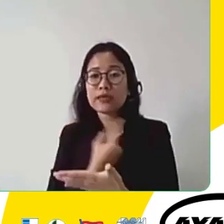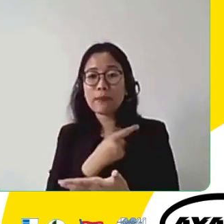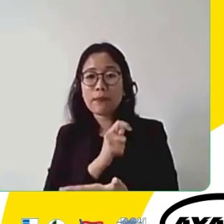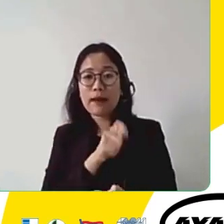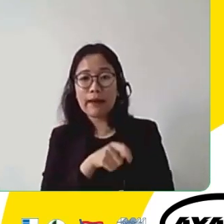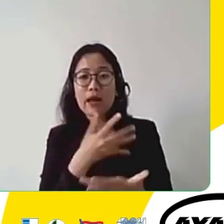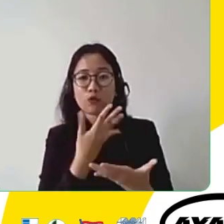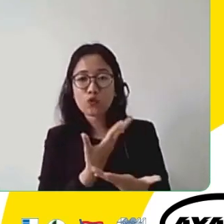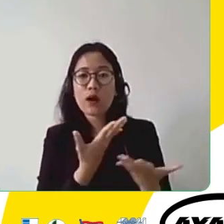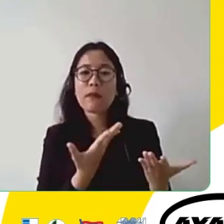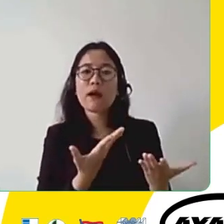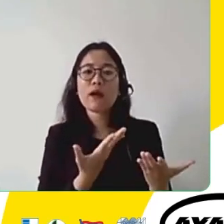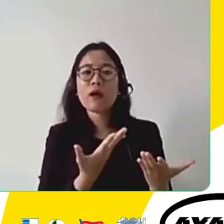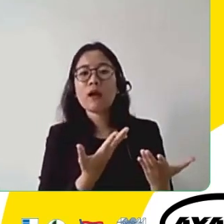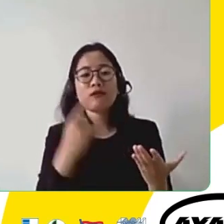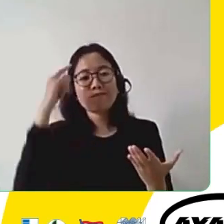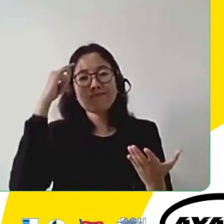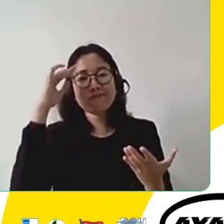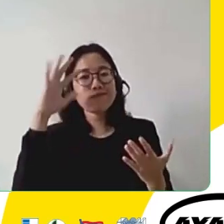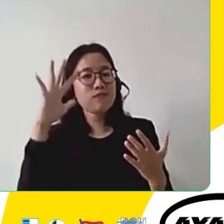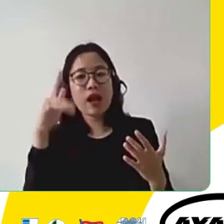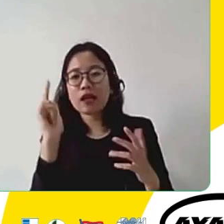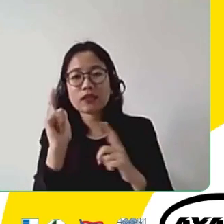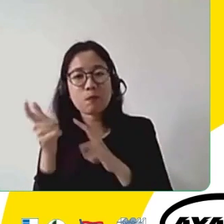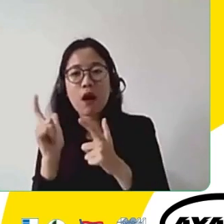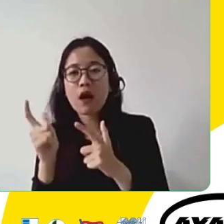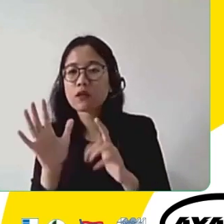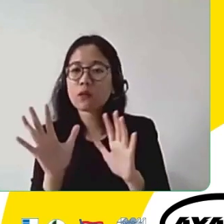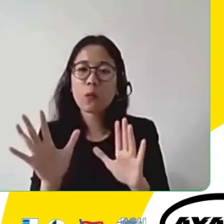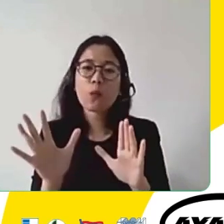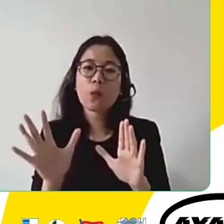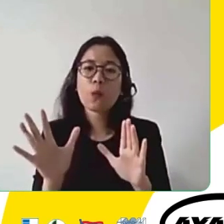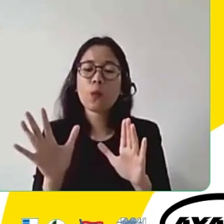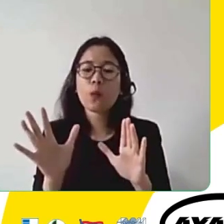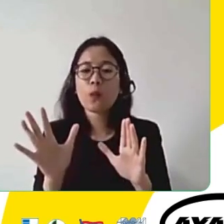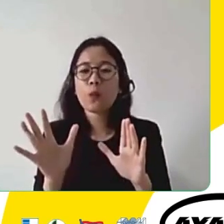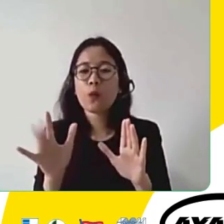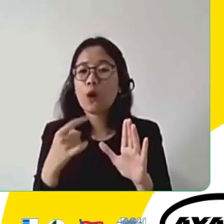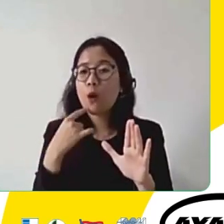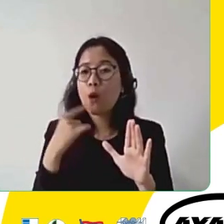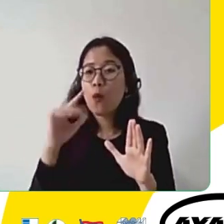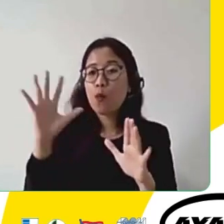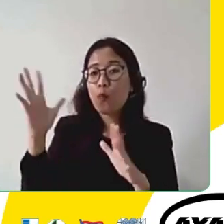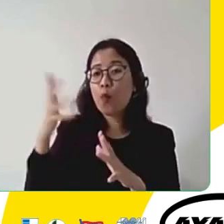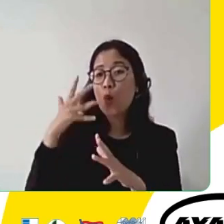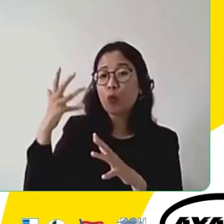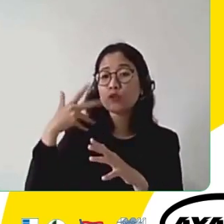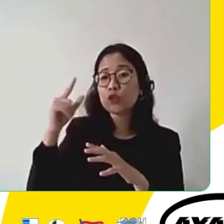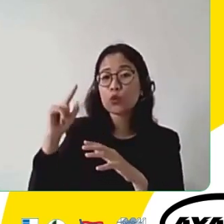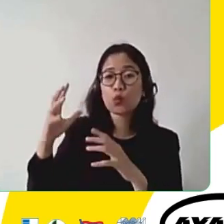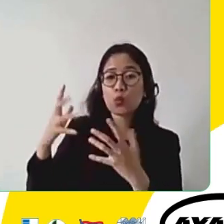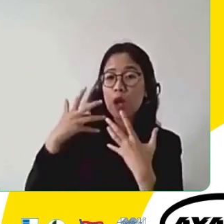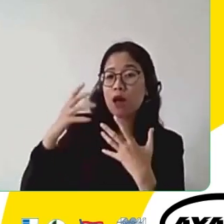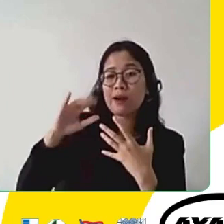air pollutions for almost all of the parameters, showing the increasing trend.